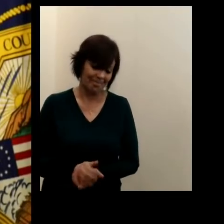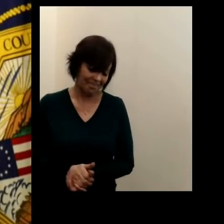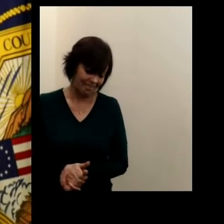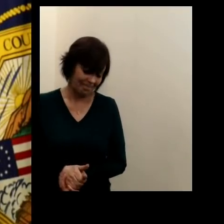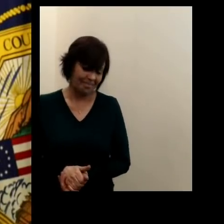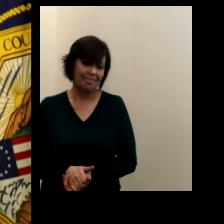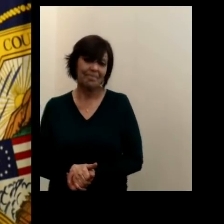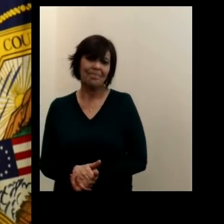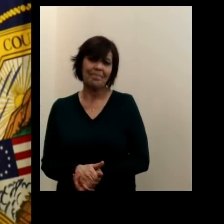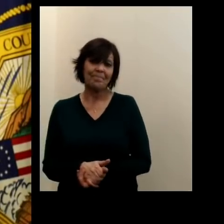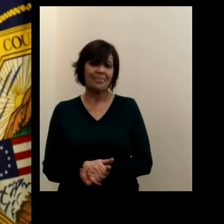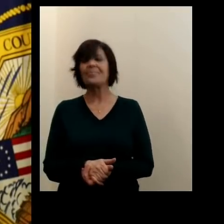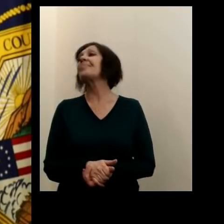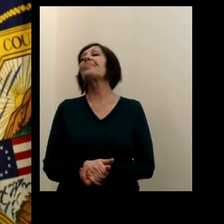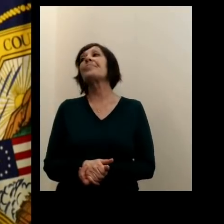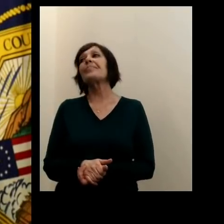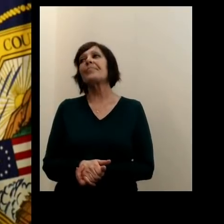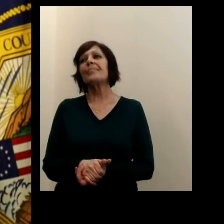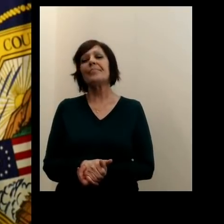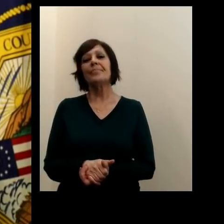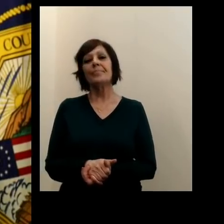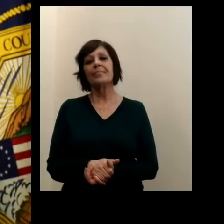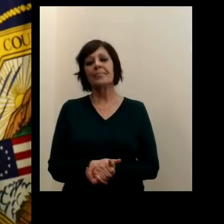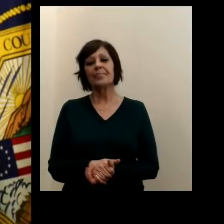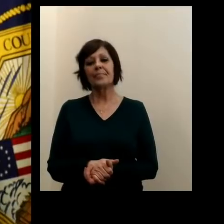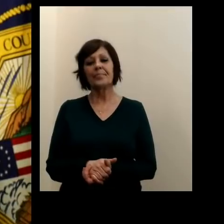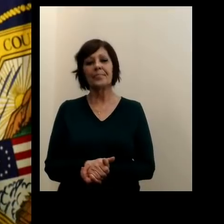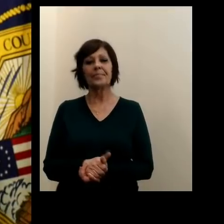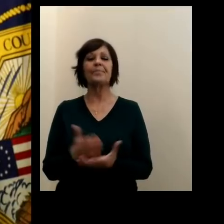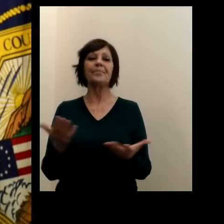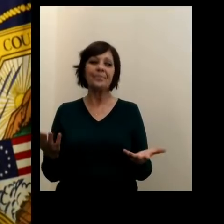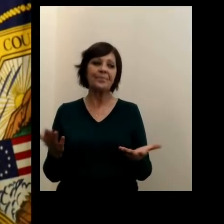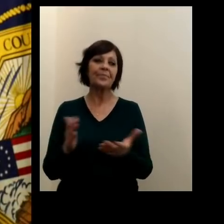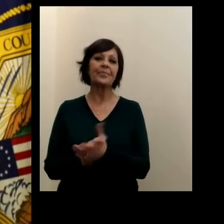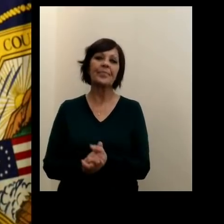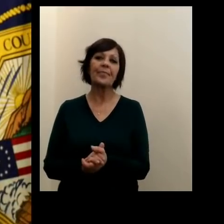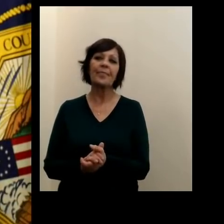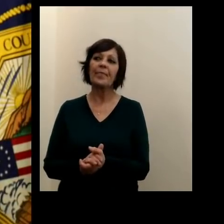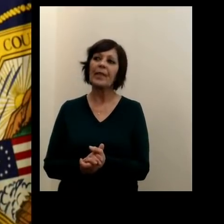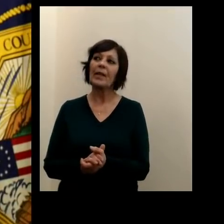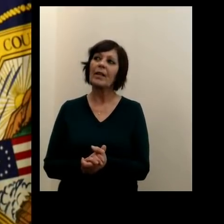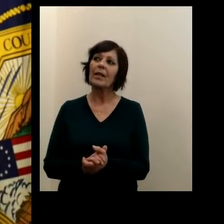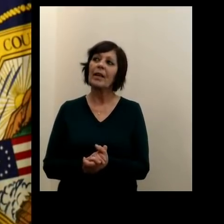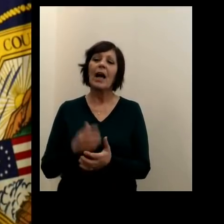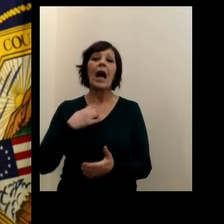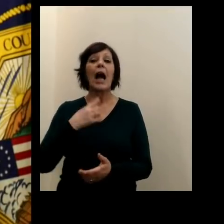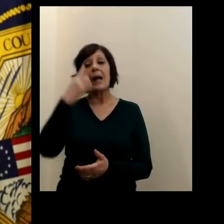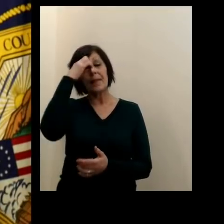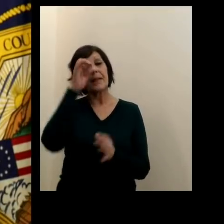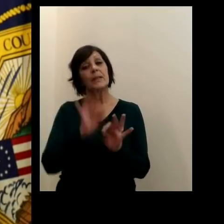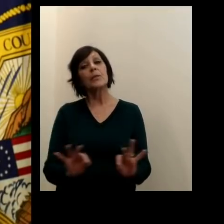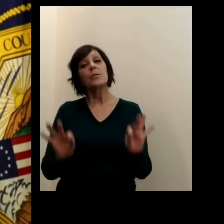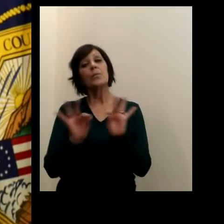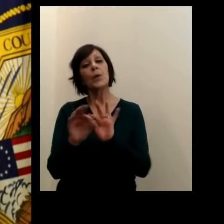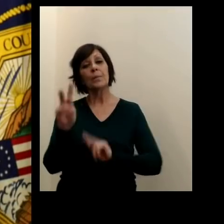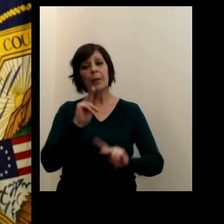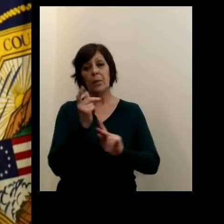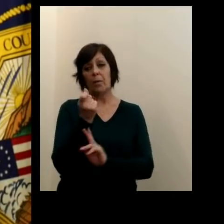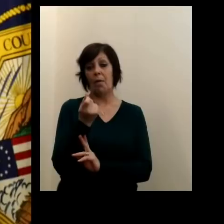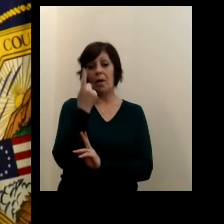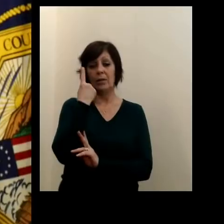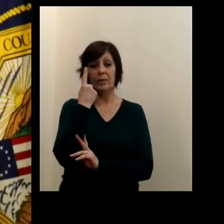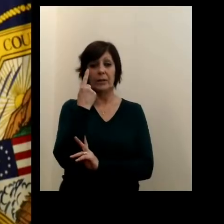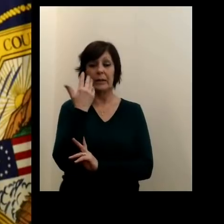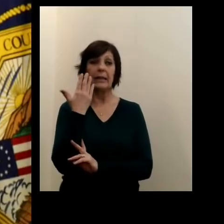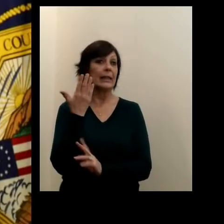you're asymptomatic, you can't get the illness or have it. So I think it's important that people understand that it's out